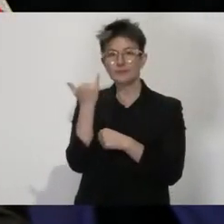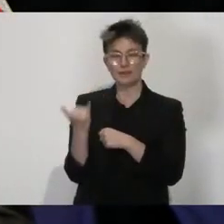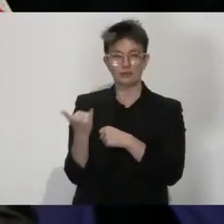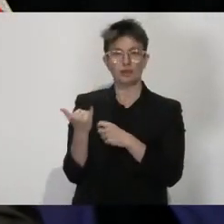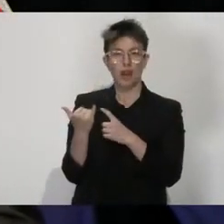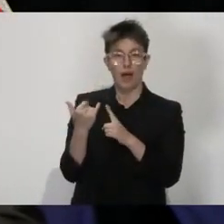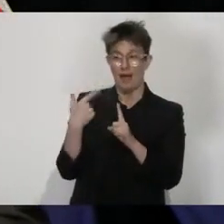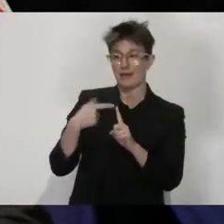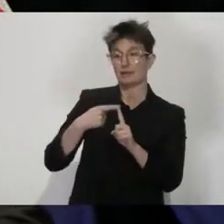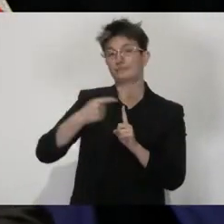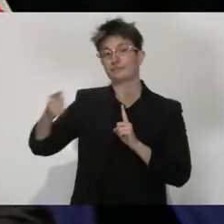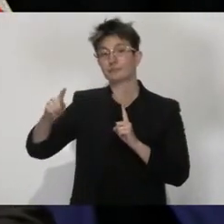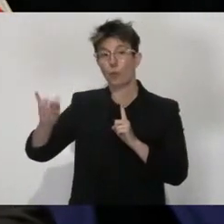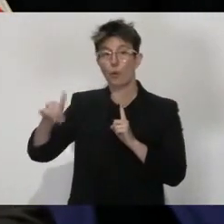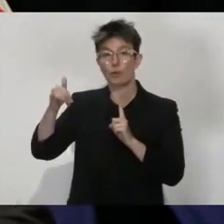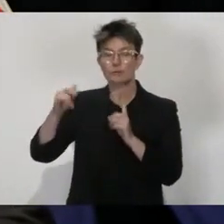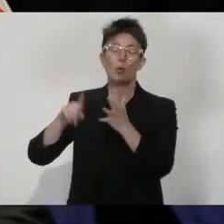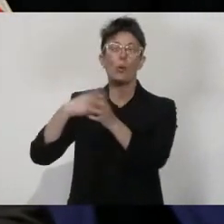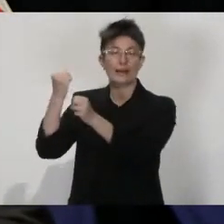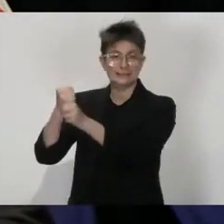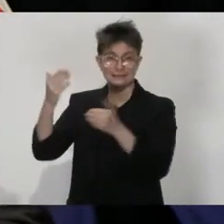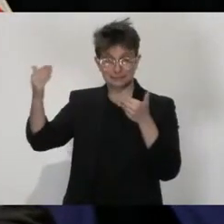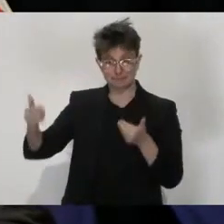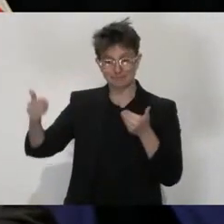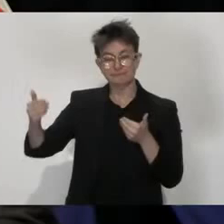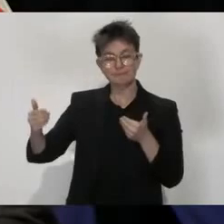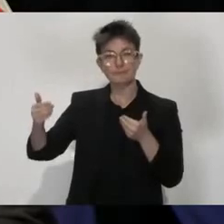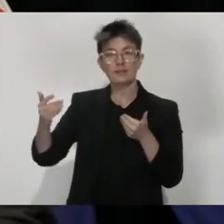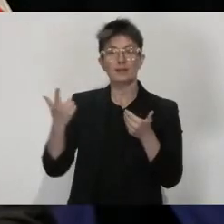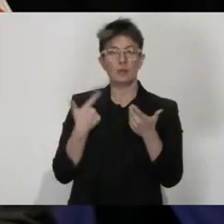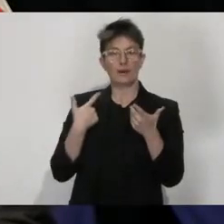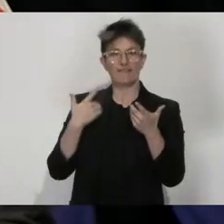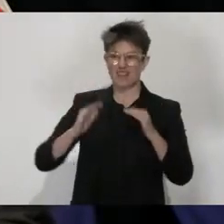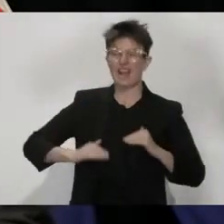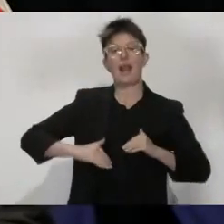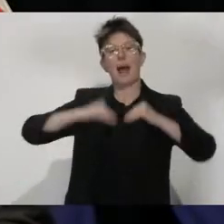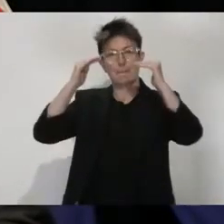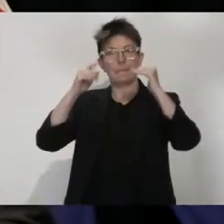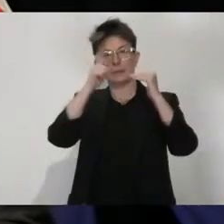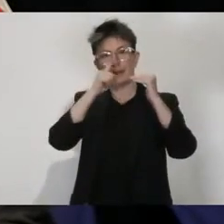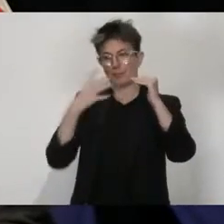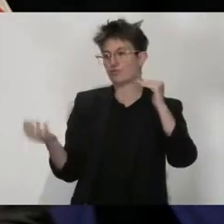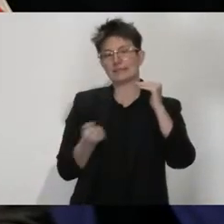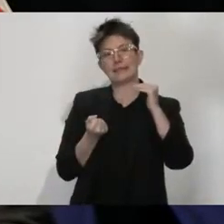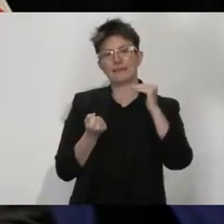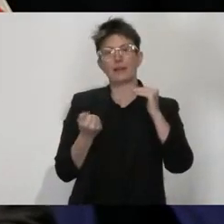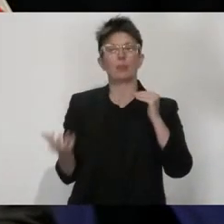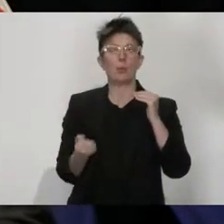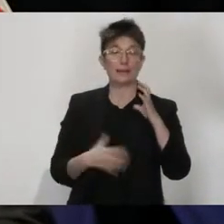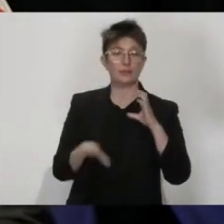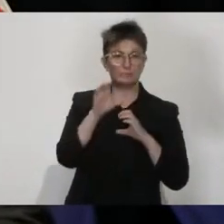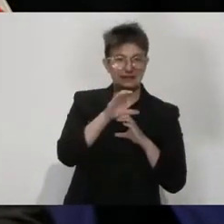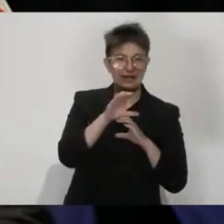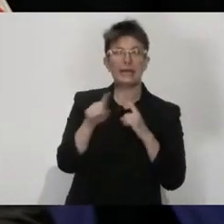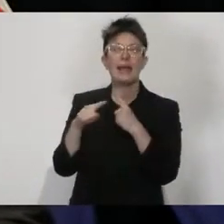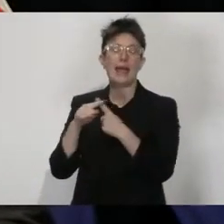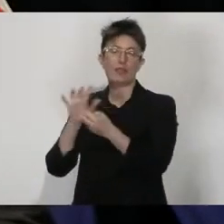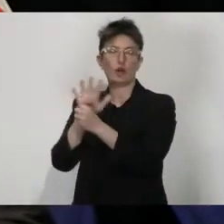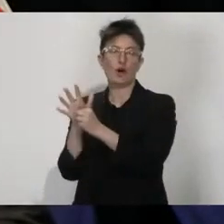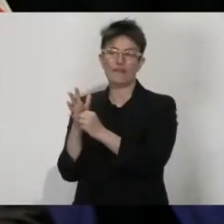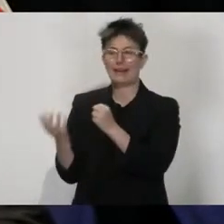3,007, and COVID income relief payment recipients have risen by 3,096. So,